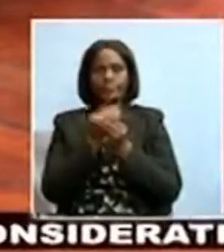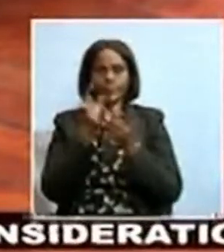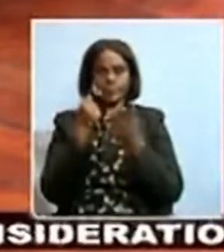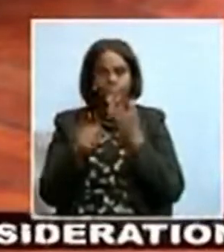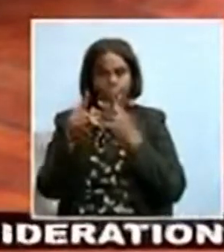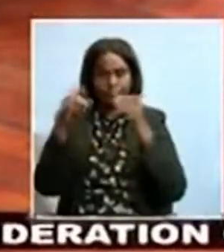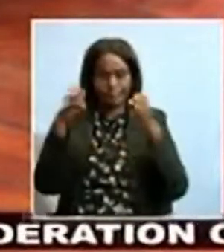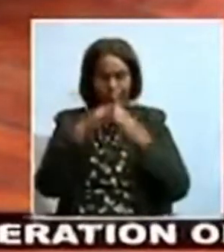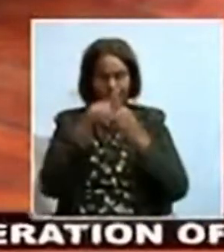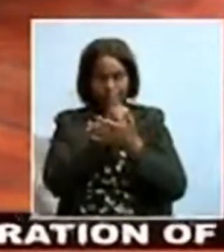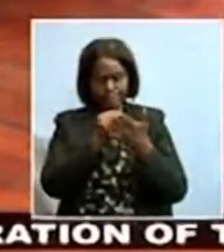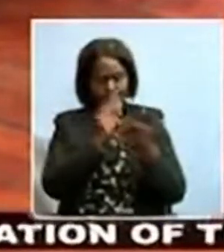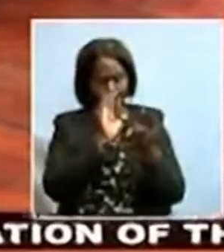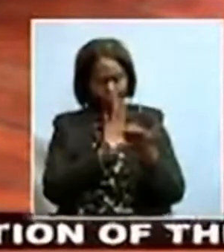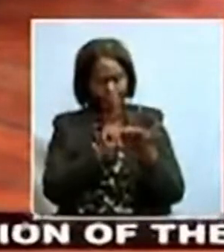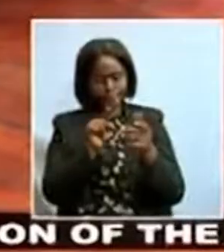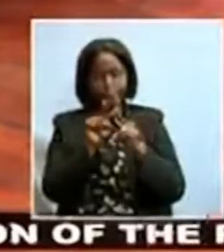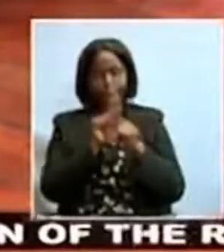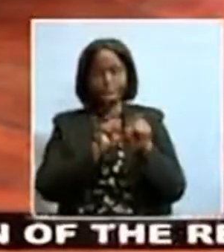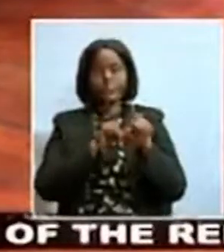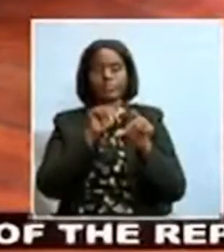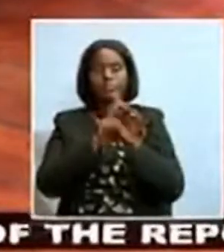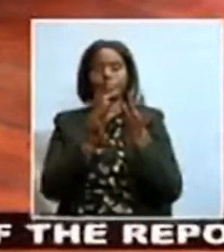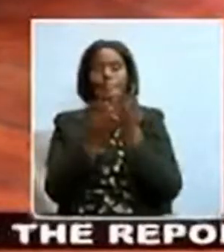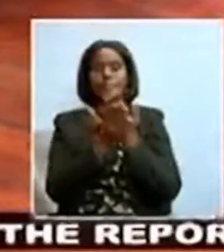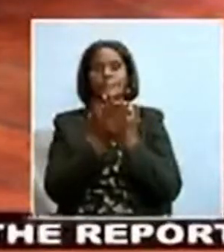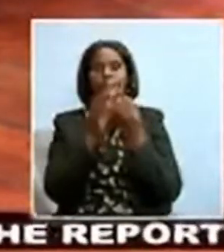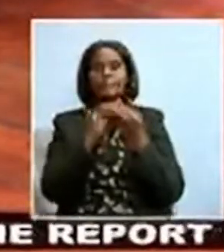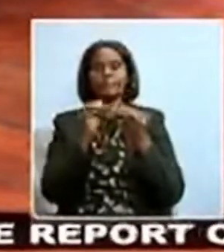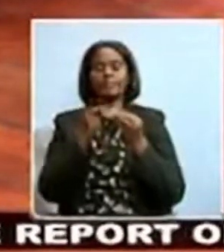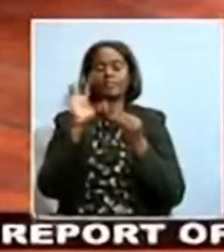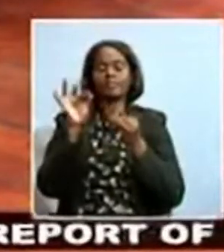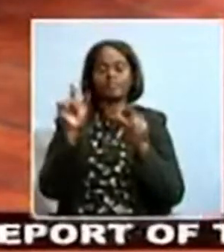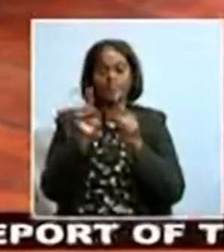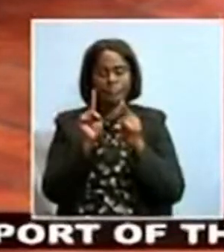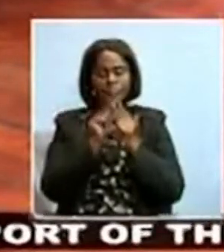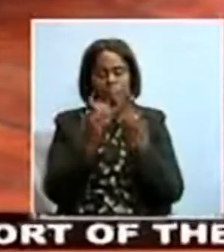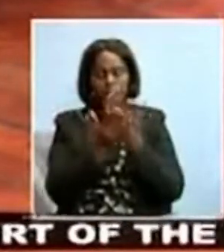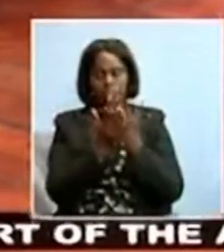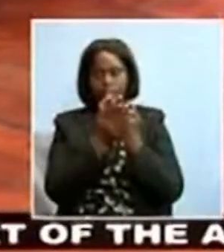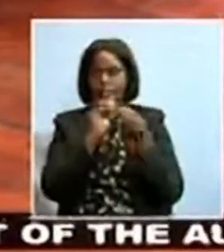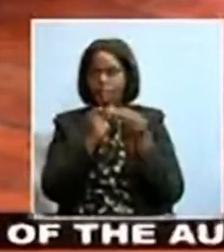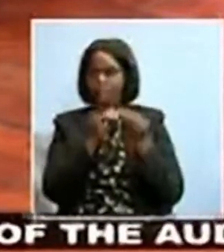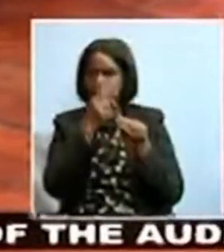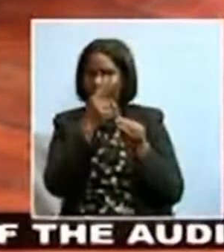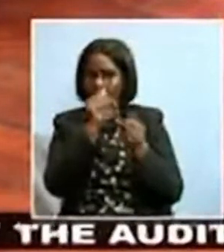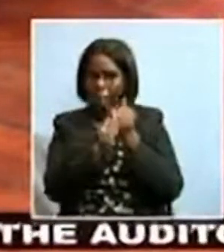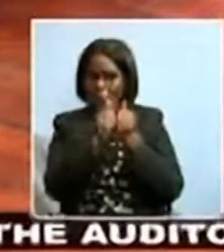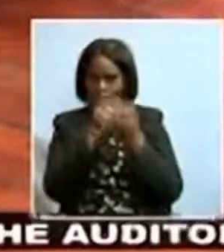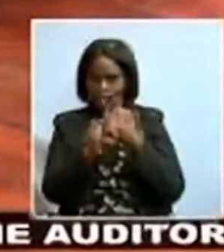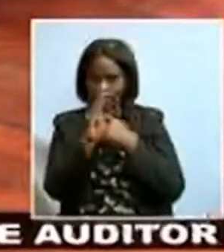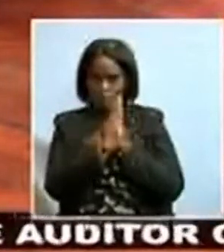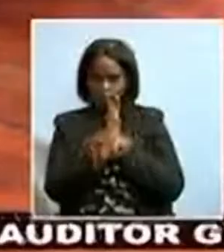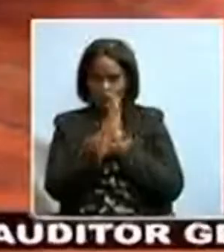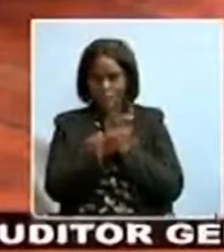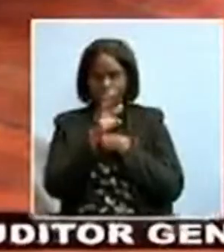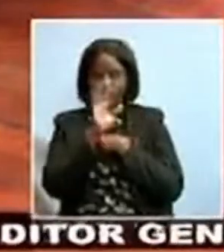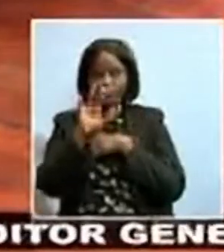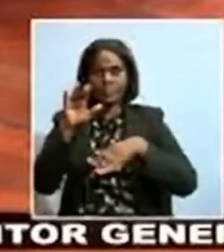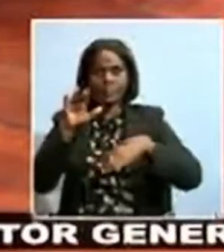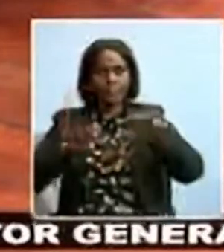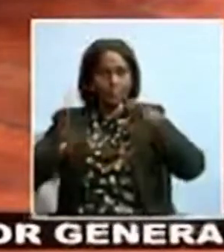bank statements are there on Appendix 9 as well as Appendix 2, which is speaking to utilization of the